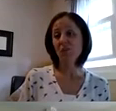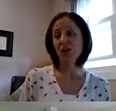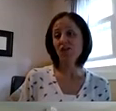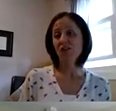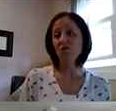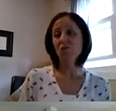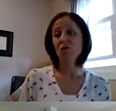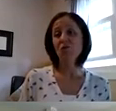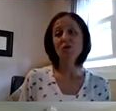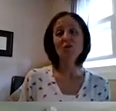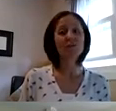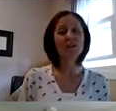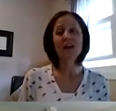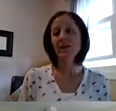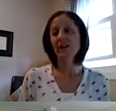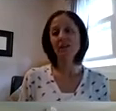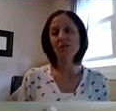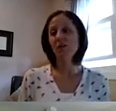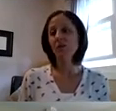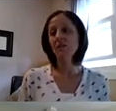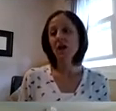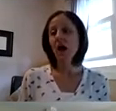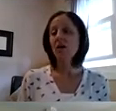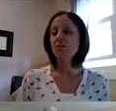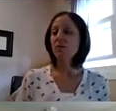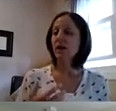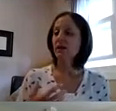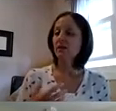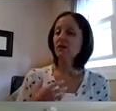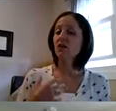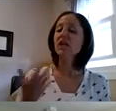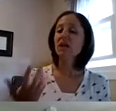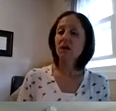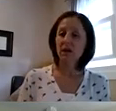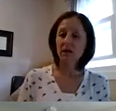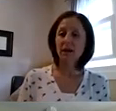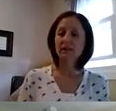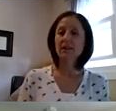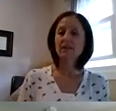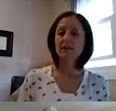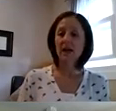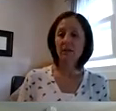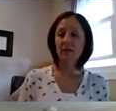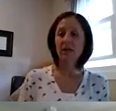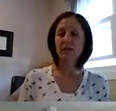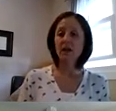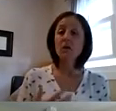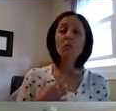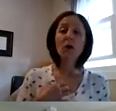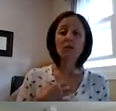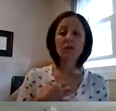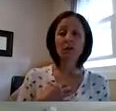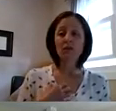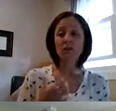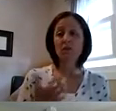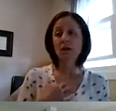the application, we're very happy to answer those. But so many grantees and grant applicants